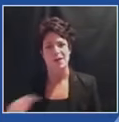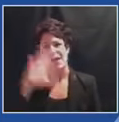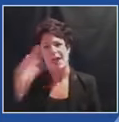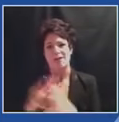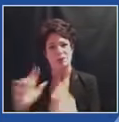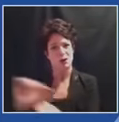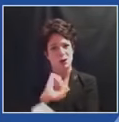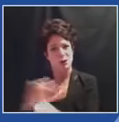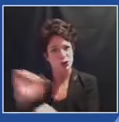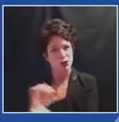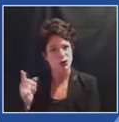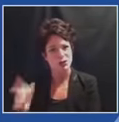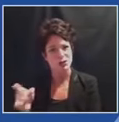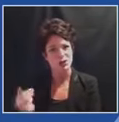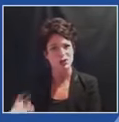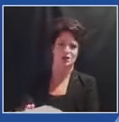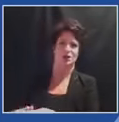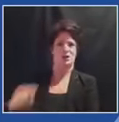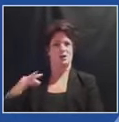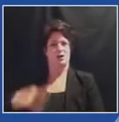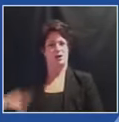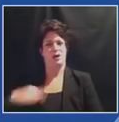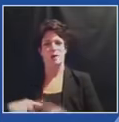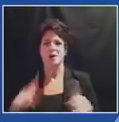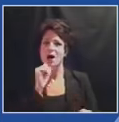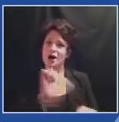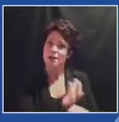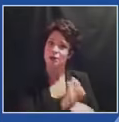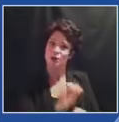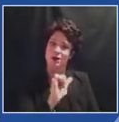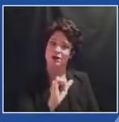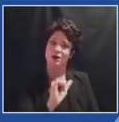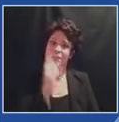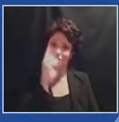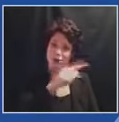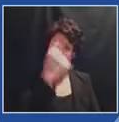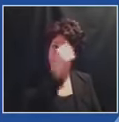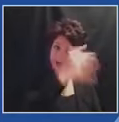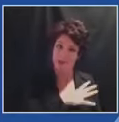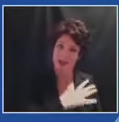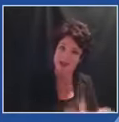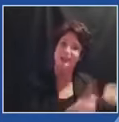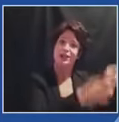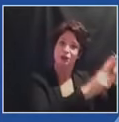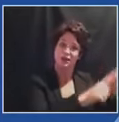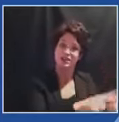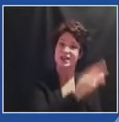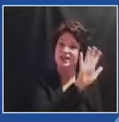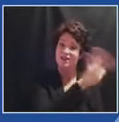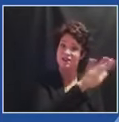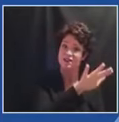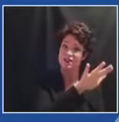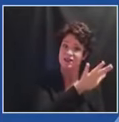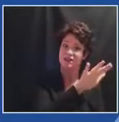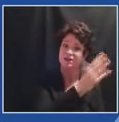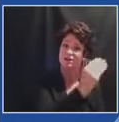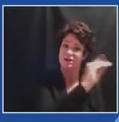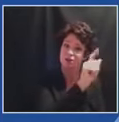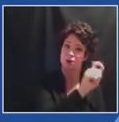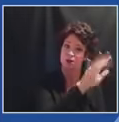African-American workers, but unemployment for black men actually rose from 15.5% to 16.3% in